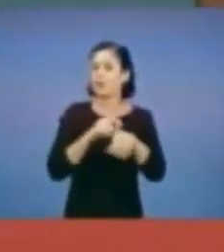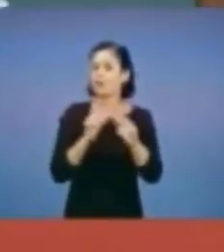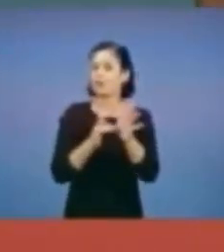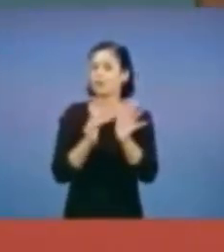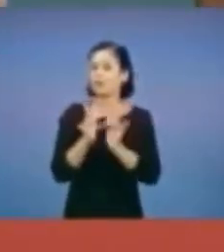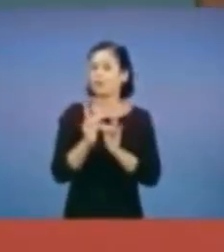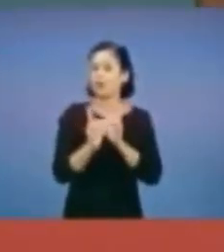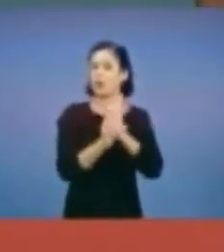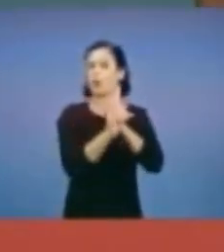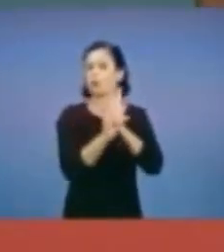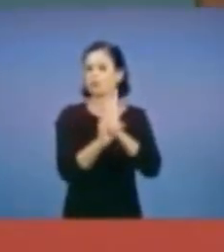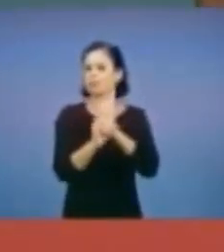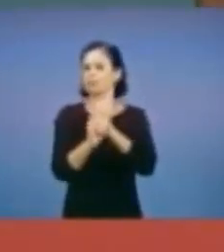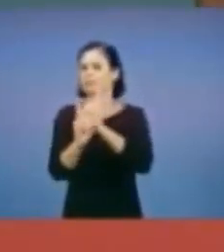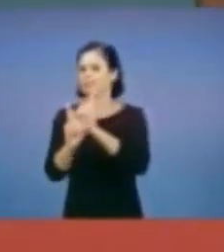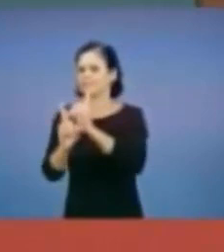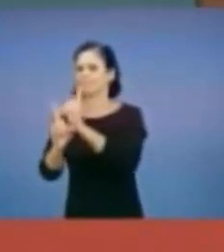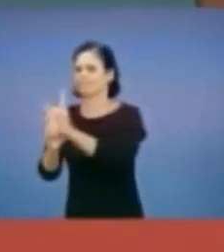the meeting with Jesus.